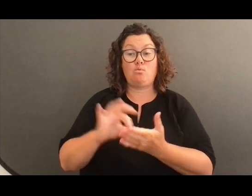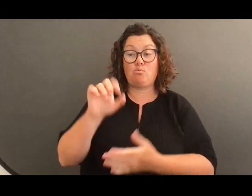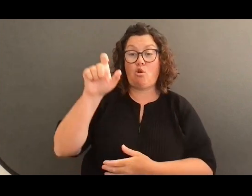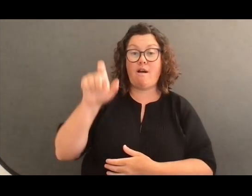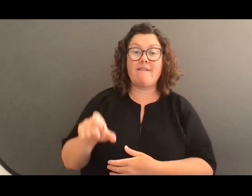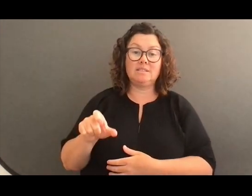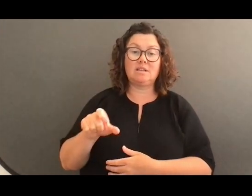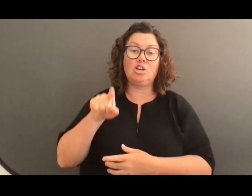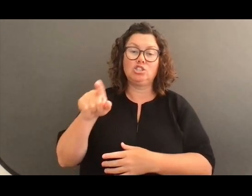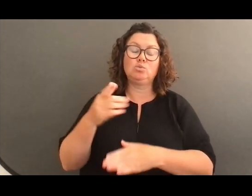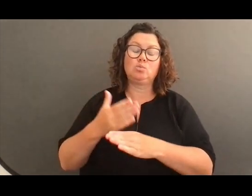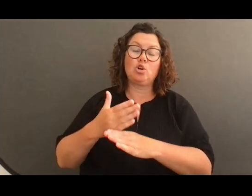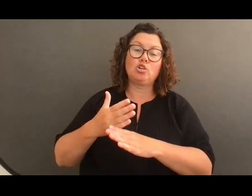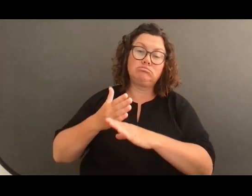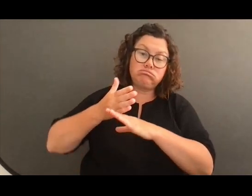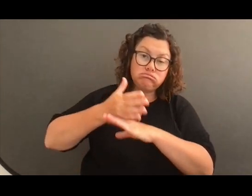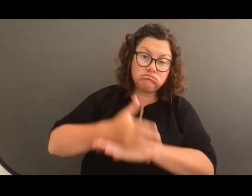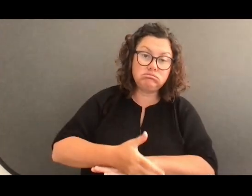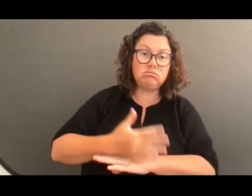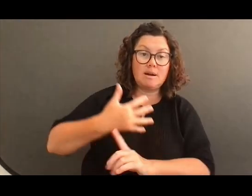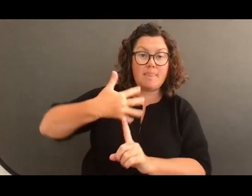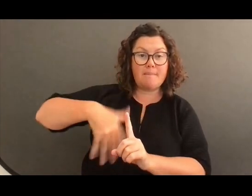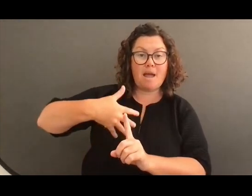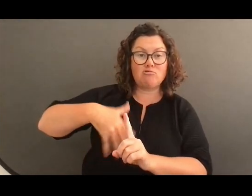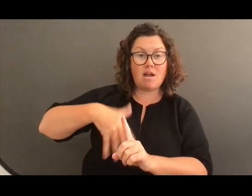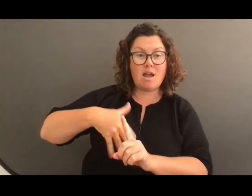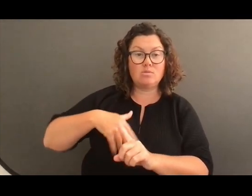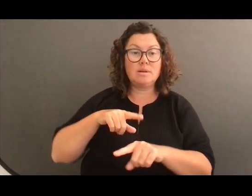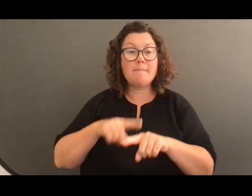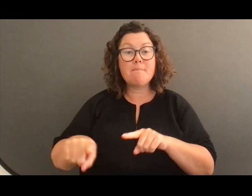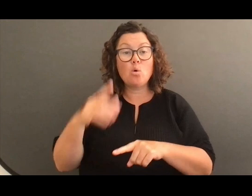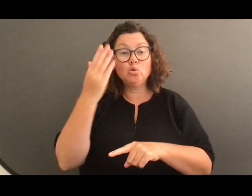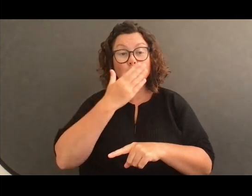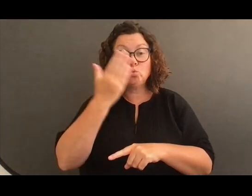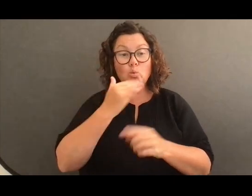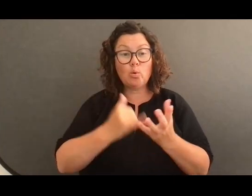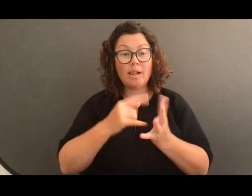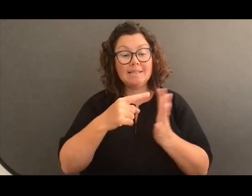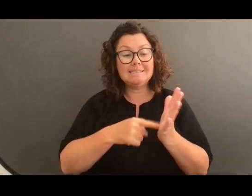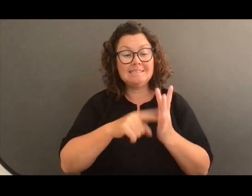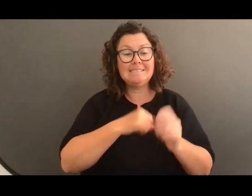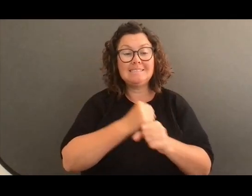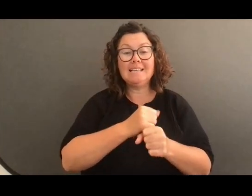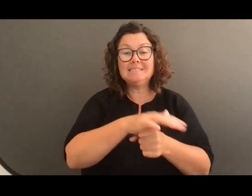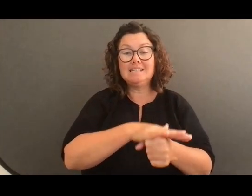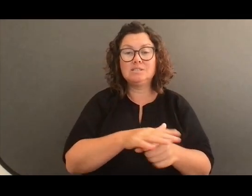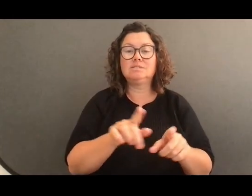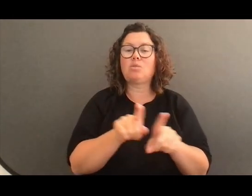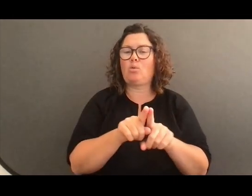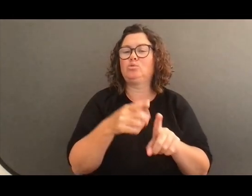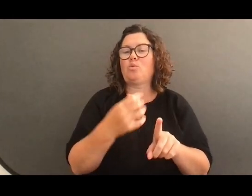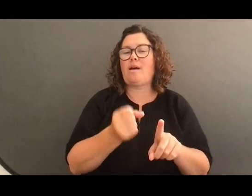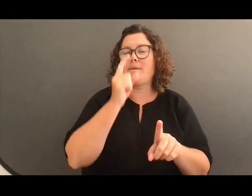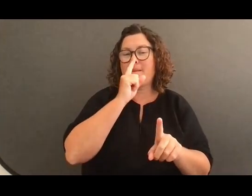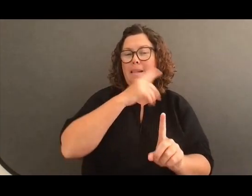and I do need to acknowledge her. And I think in most school settings and other settings, there are people who do a lot of work behind the scenes who don't always get recognised. So I do thank